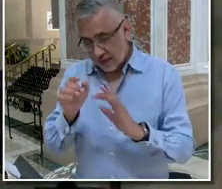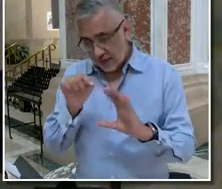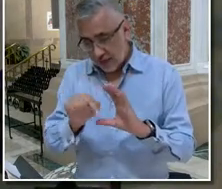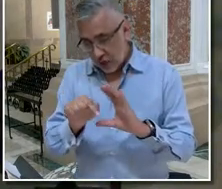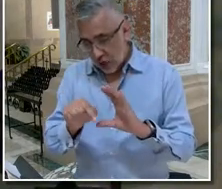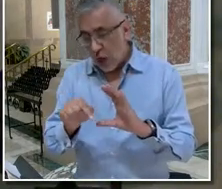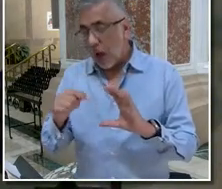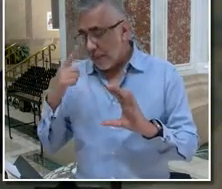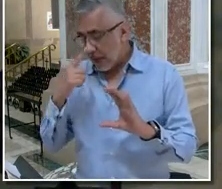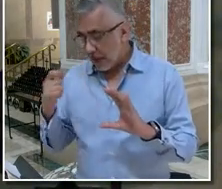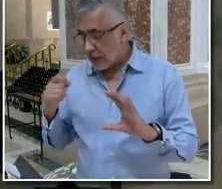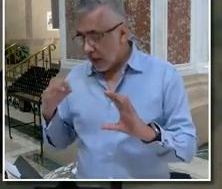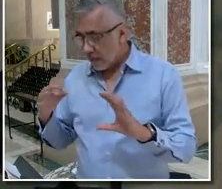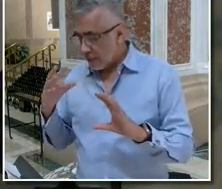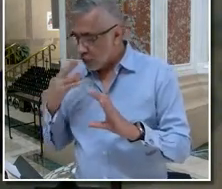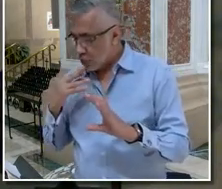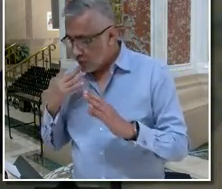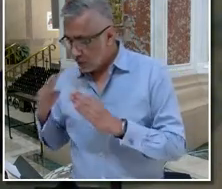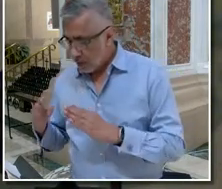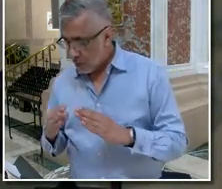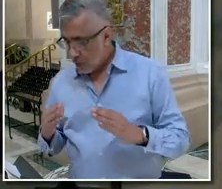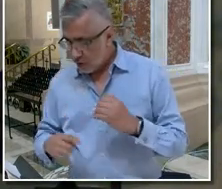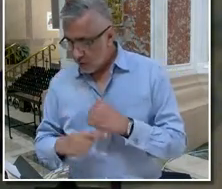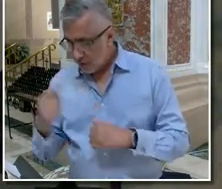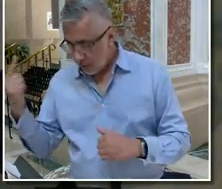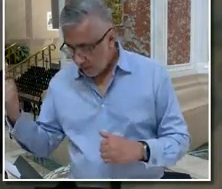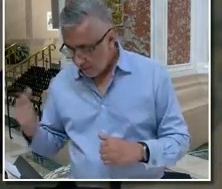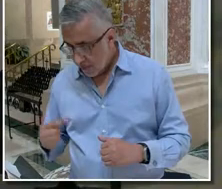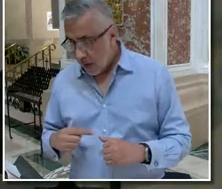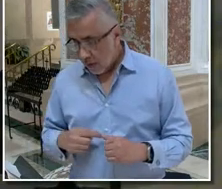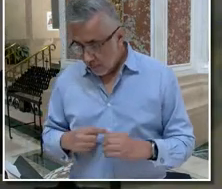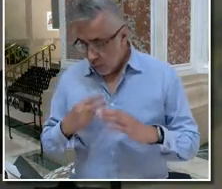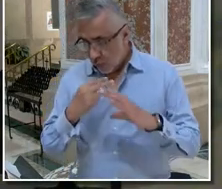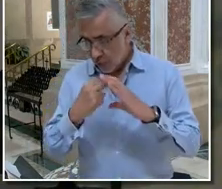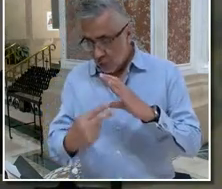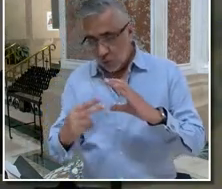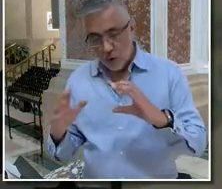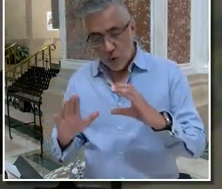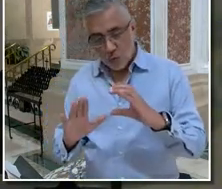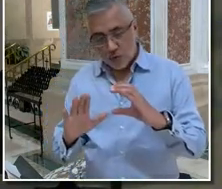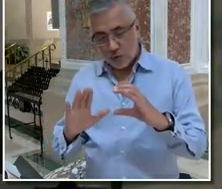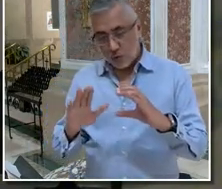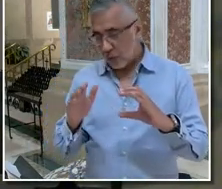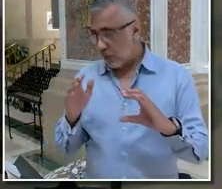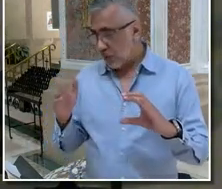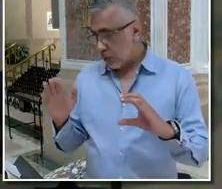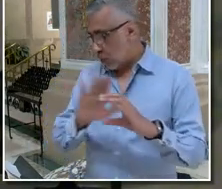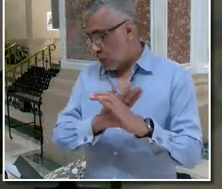of the Jewish preparation day, for the tomb was close by.